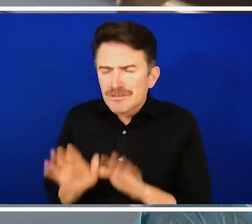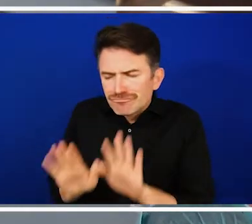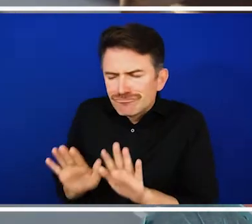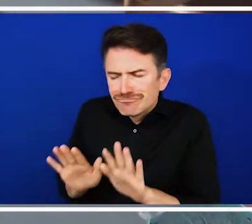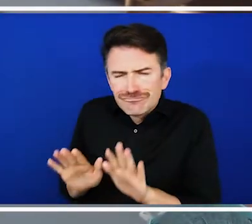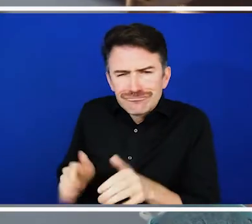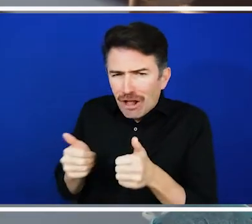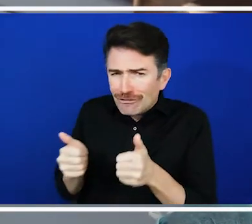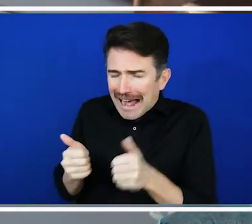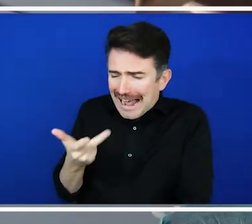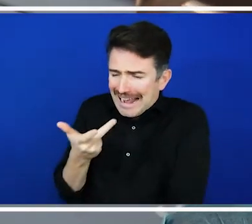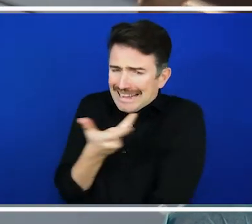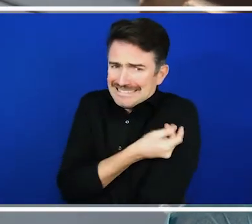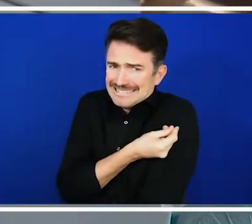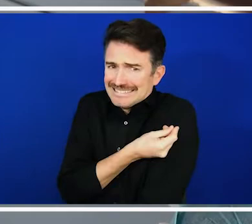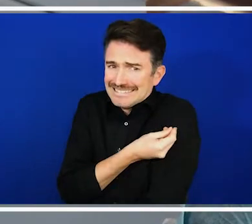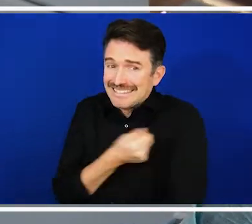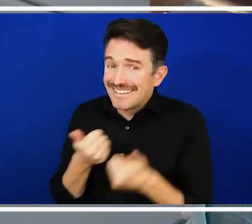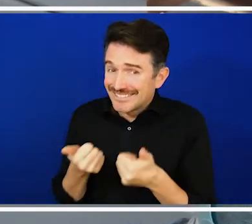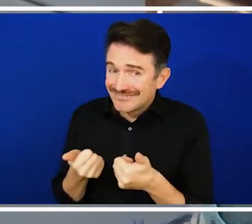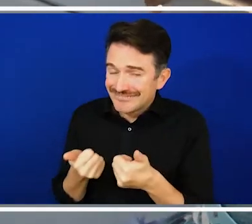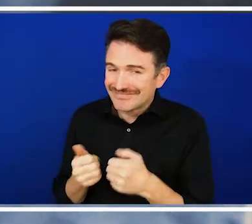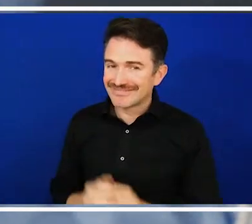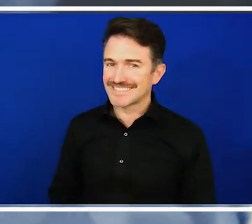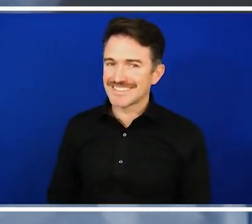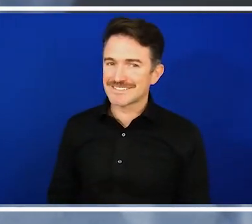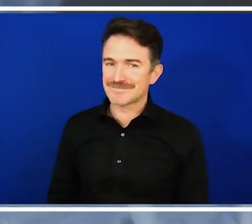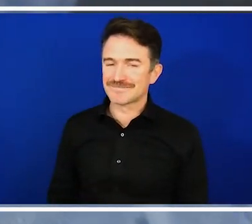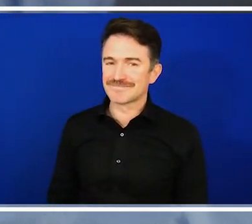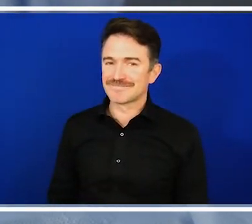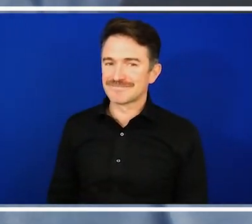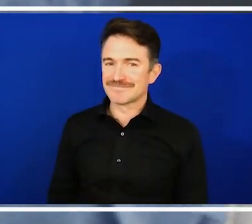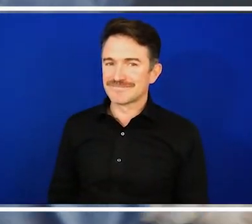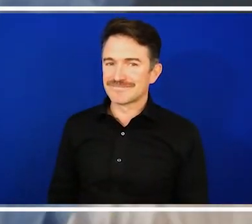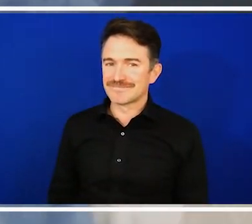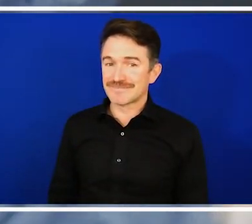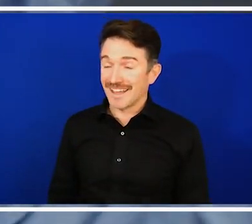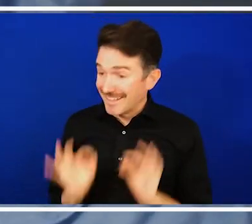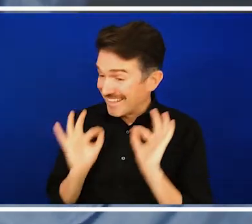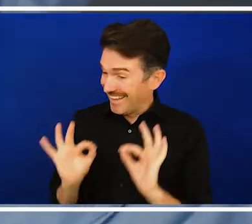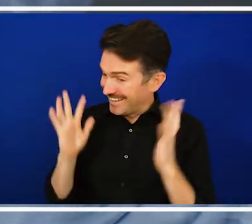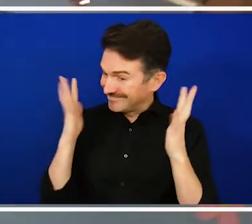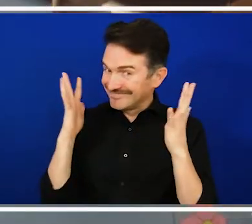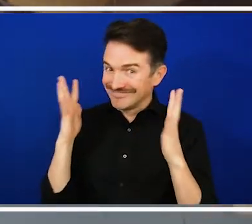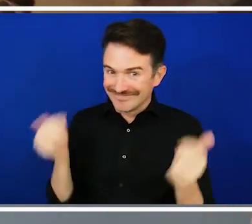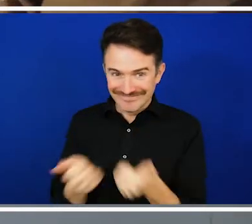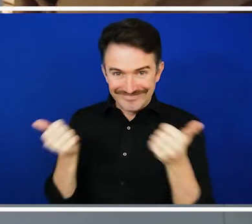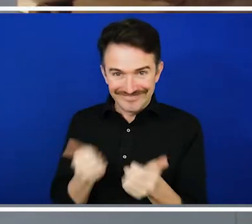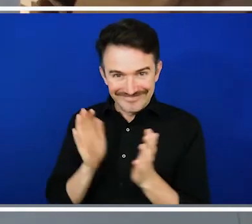Easy. Easy. There we go. That's